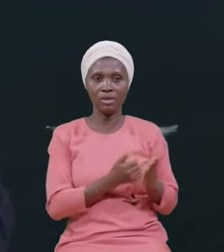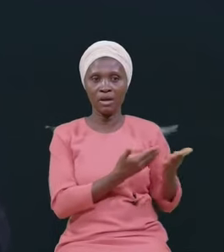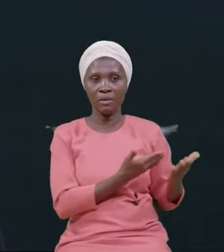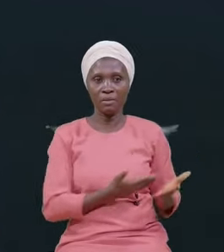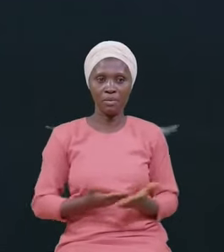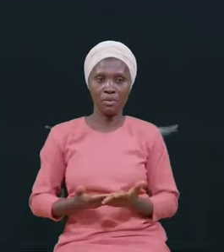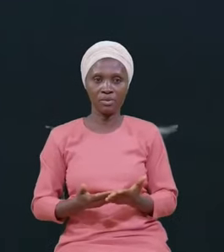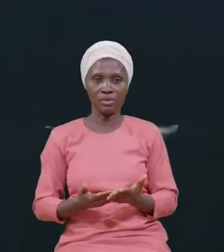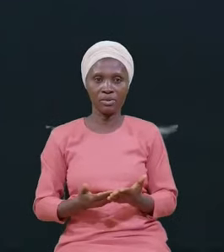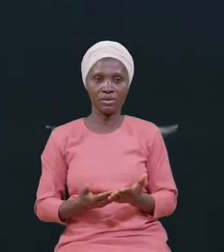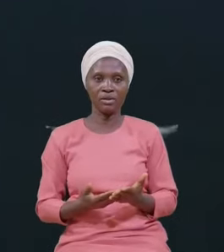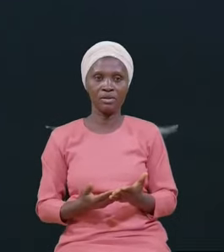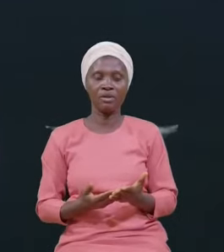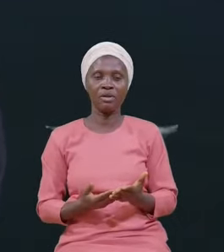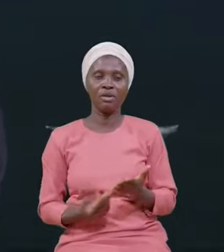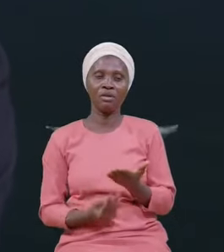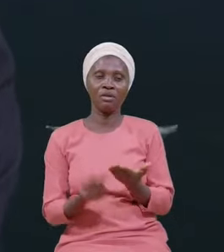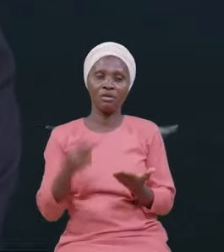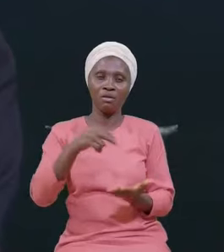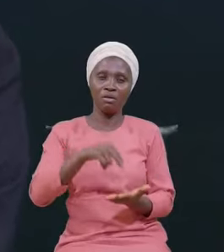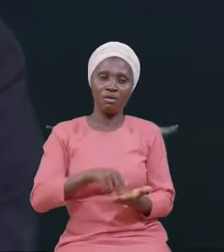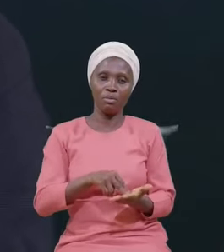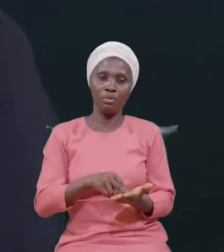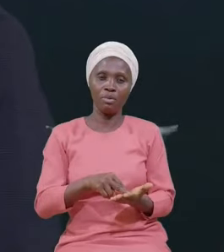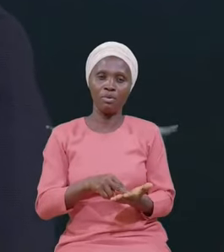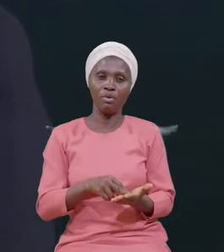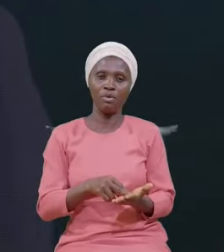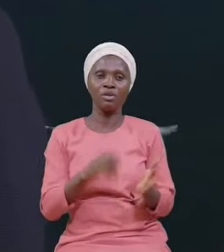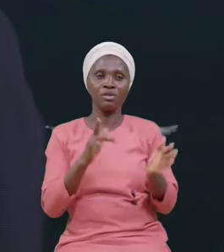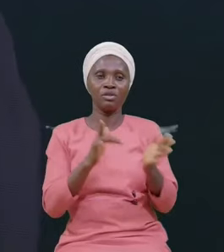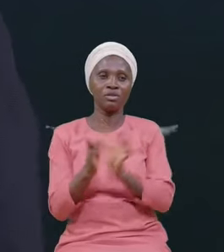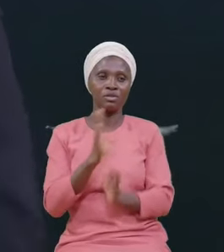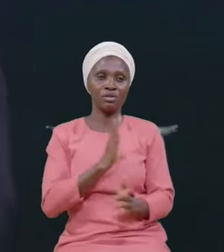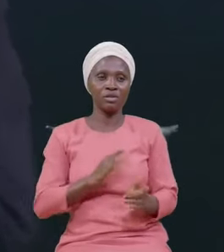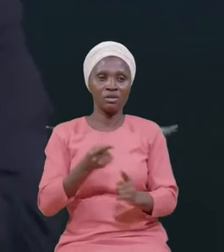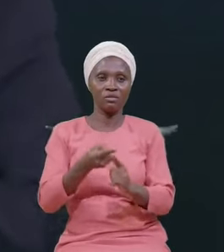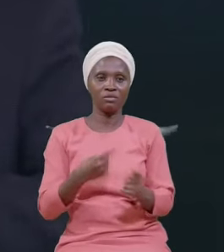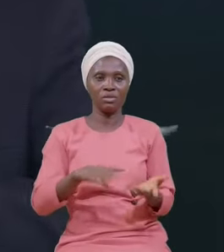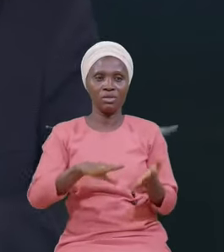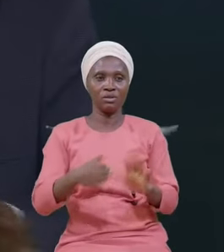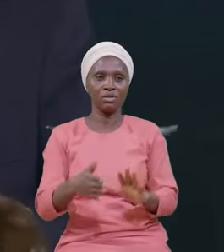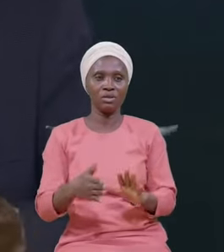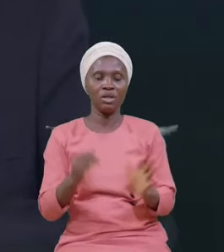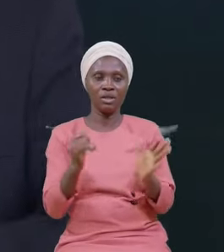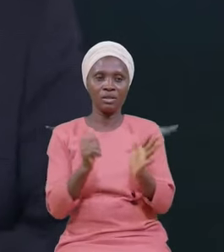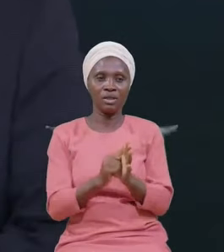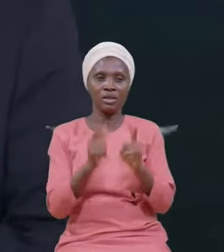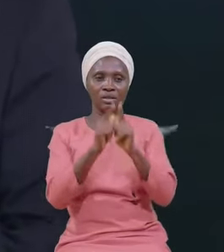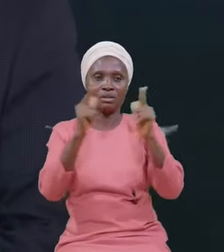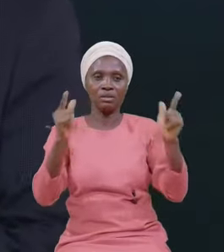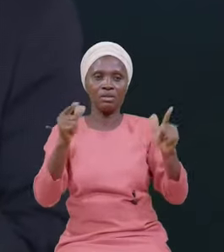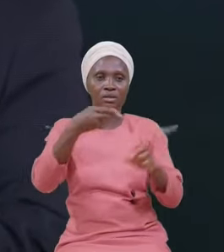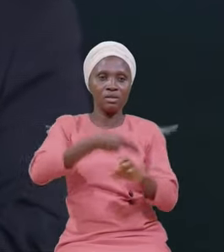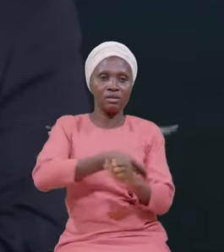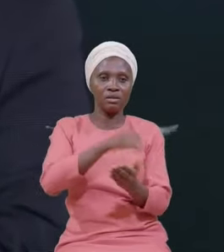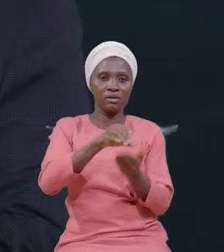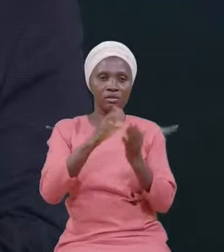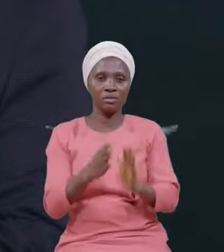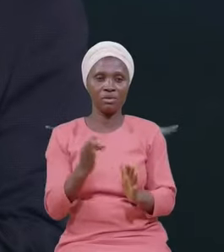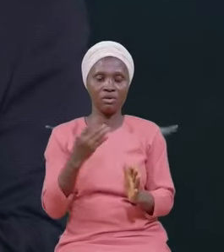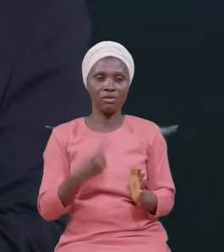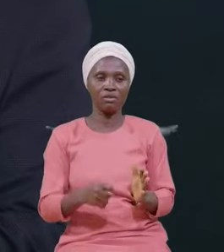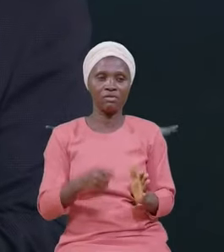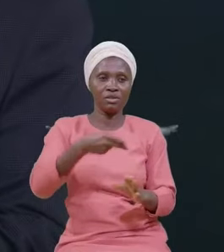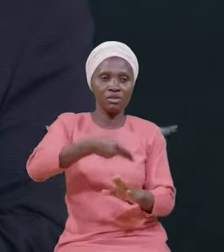Jesus that great Shepherd of the sheep through the blood of the